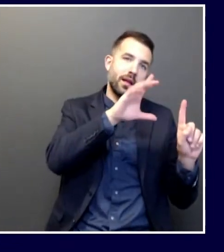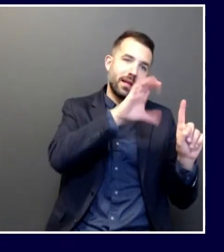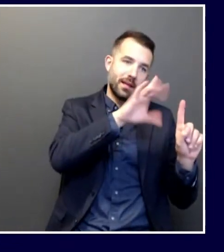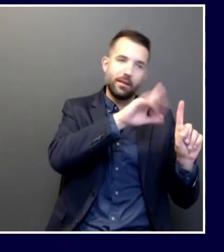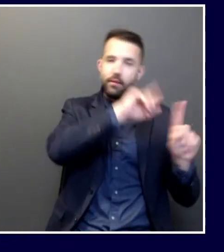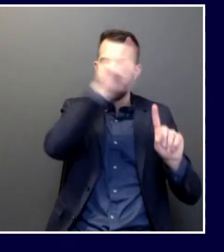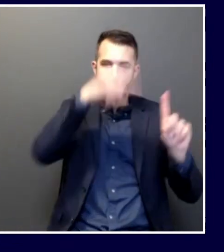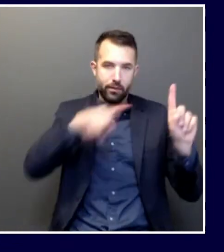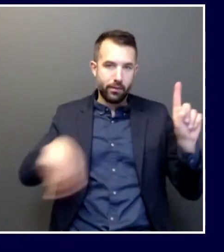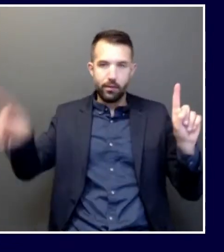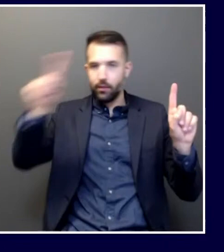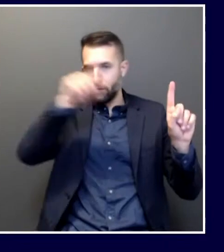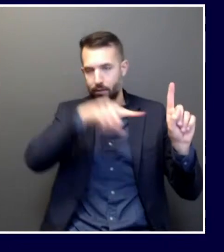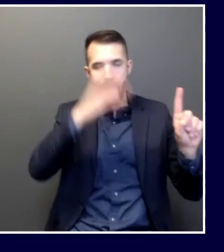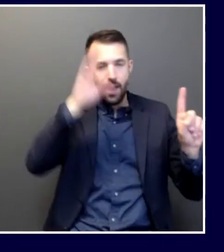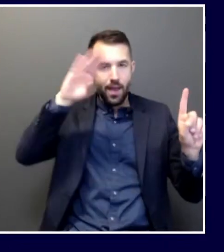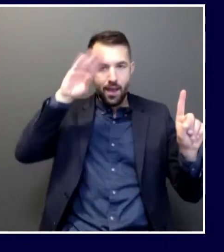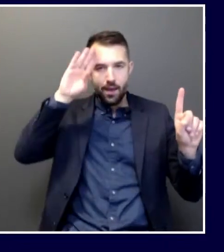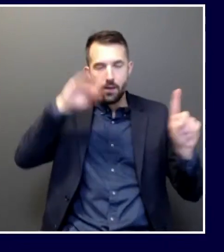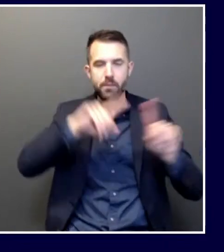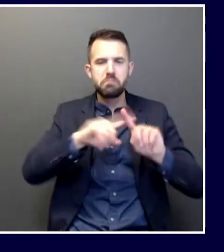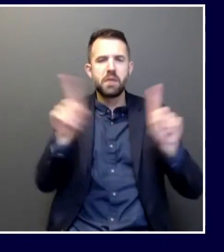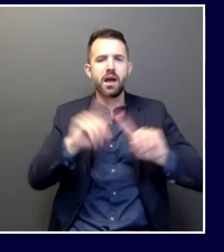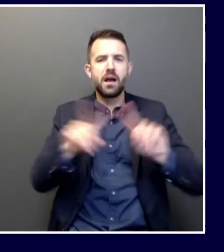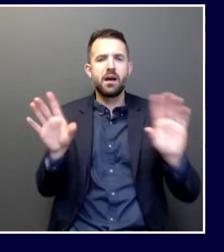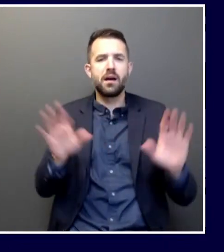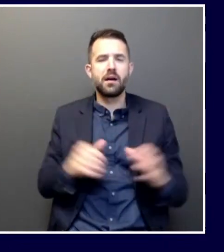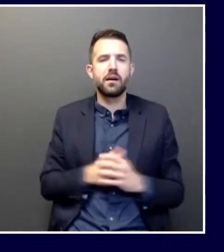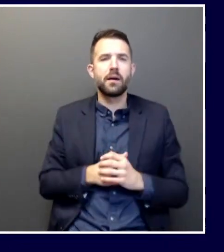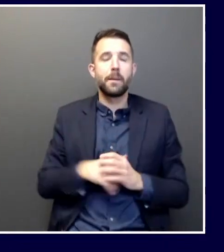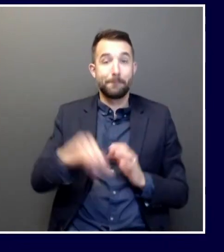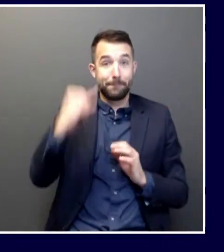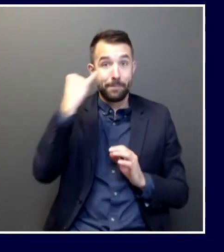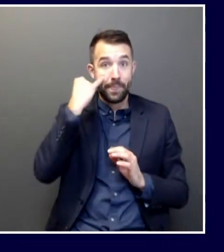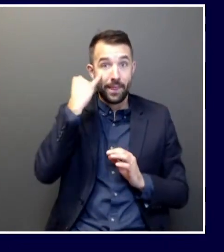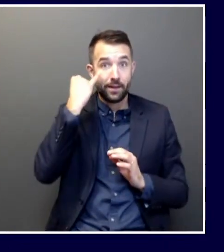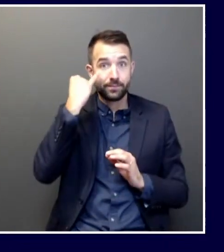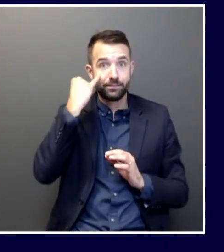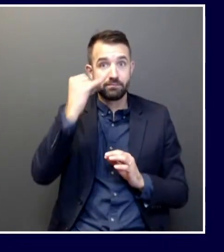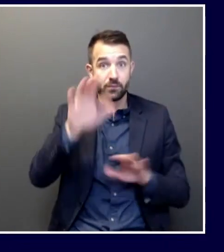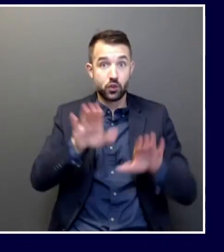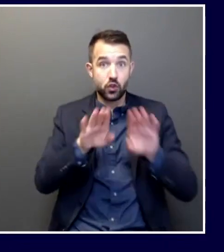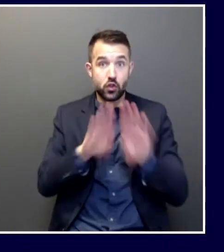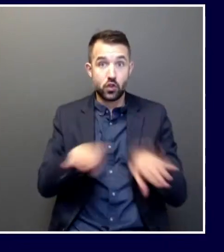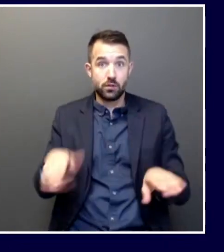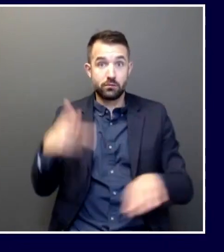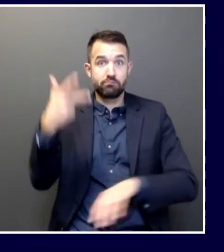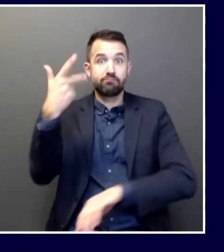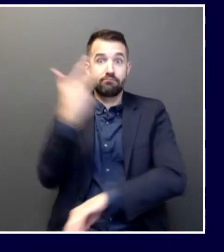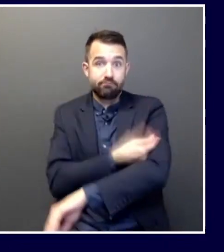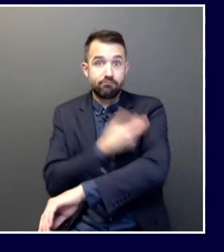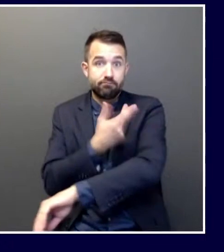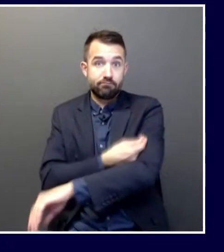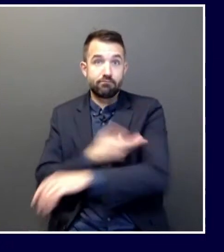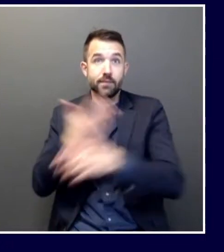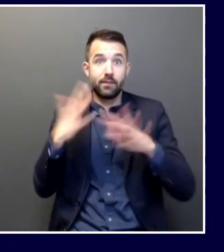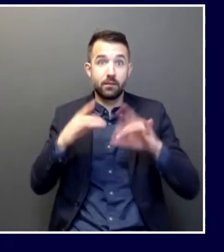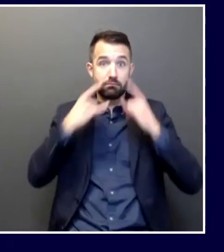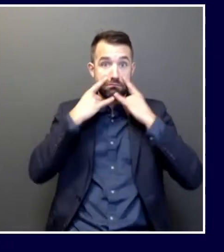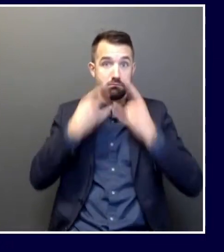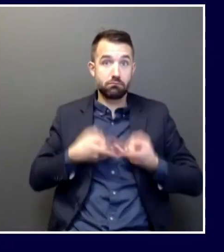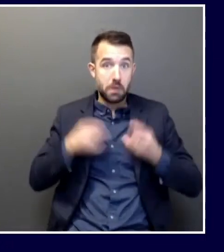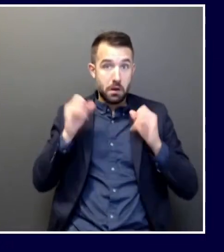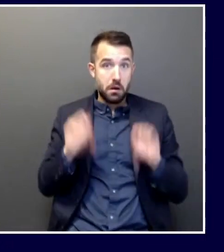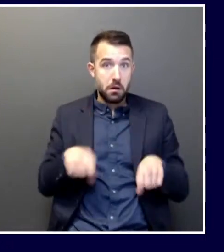once they have a series and are fully vaccinated, will they be able to go maskless? Oh. And, you know, I